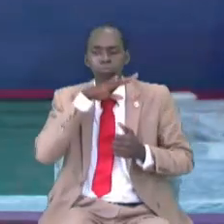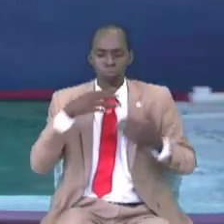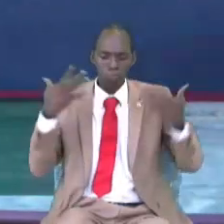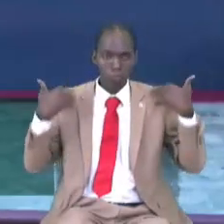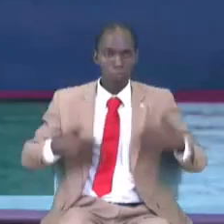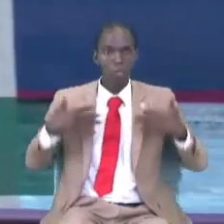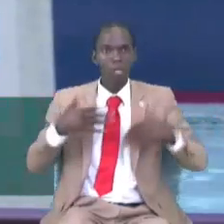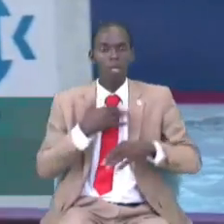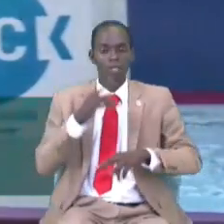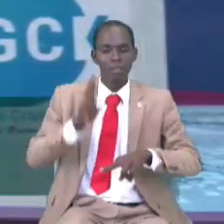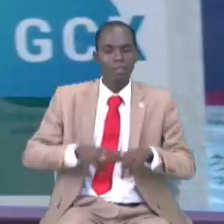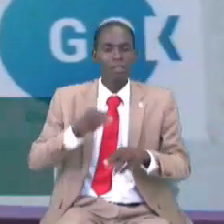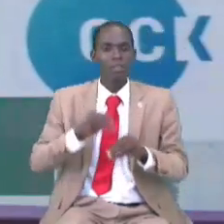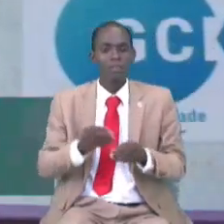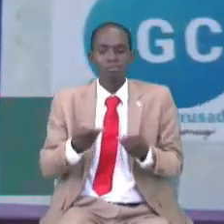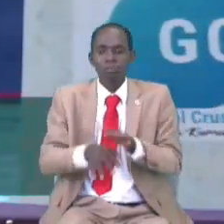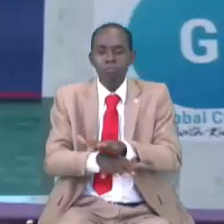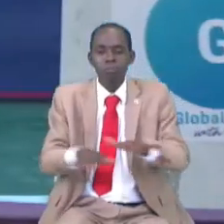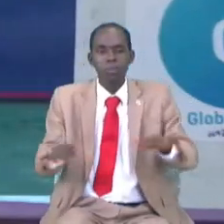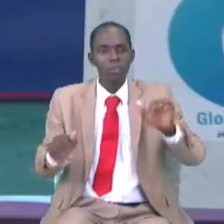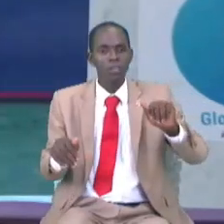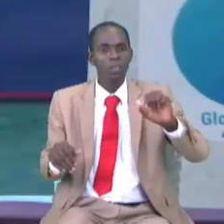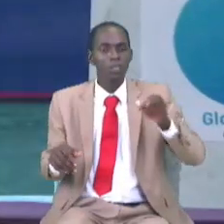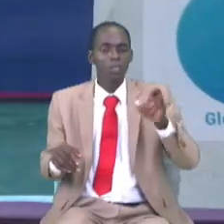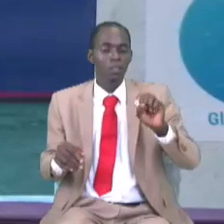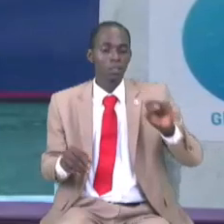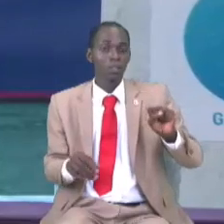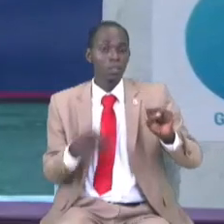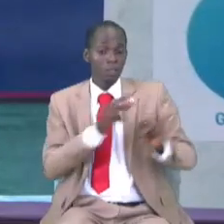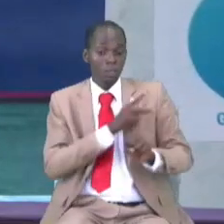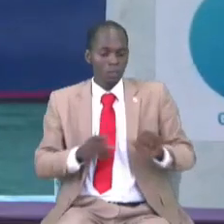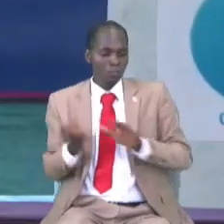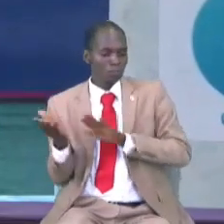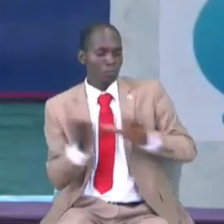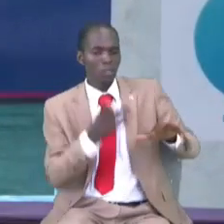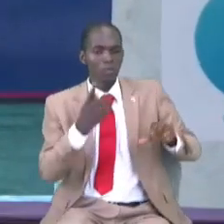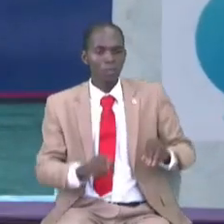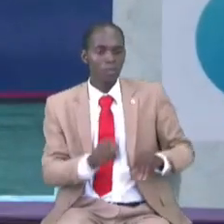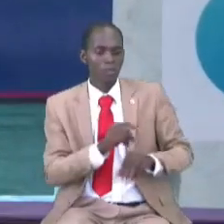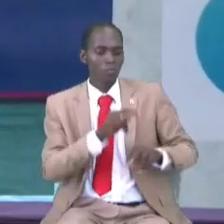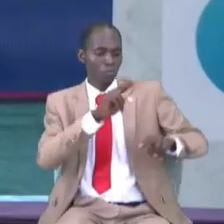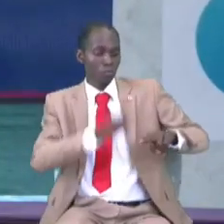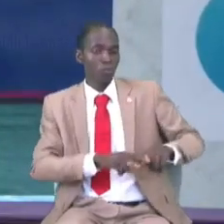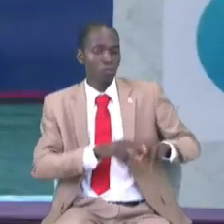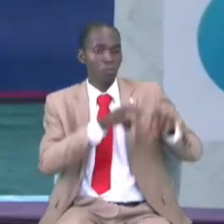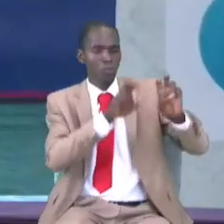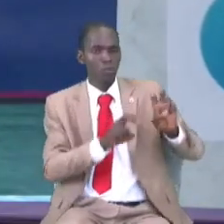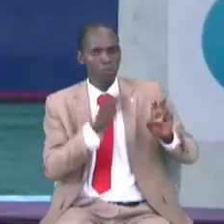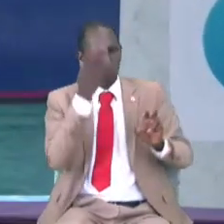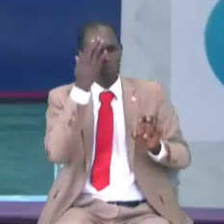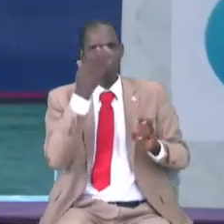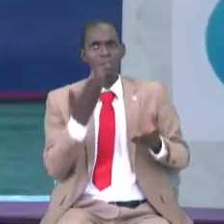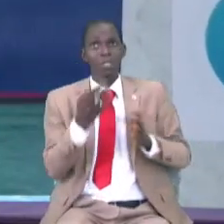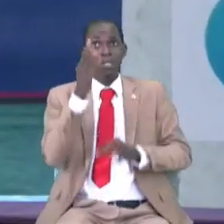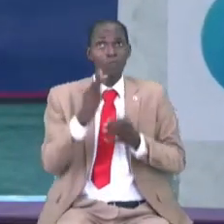throne. He said, a person who is going to die within 40 days, what's he doing with the throne? The throne will not